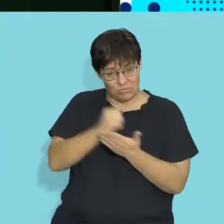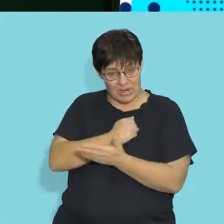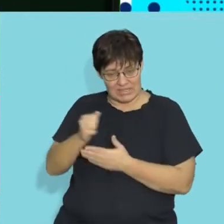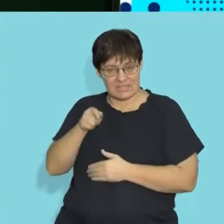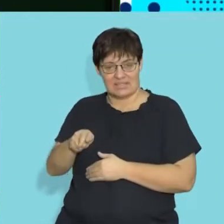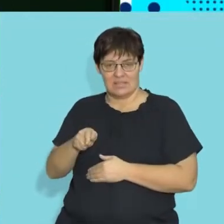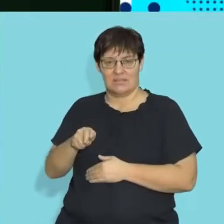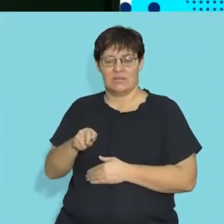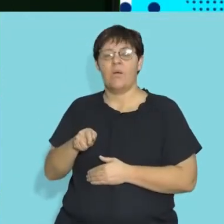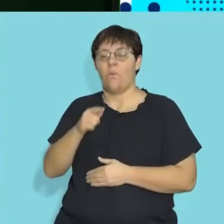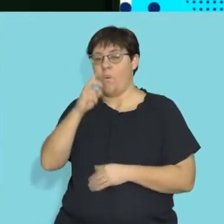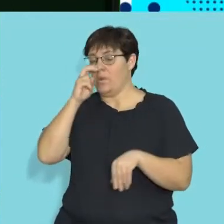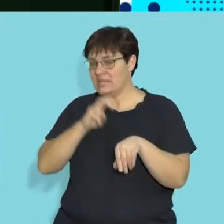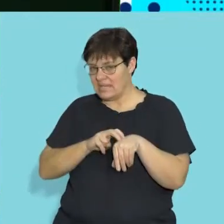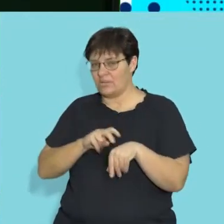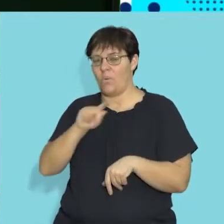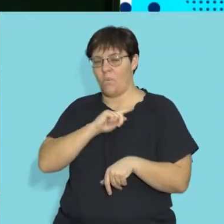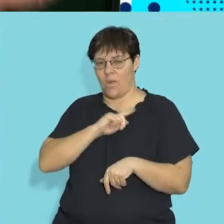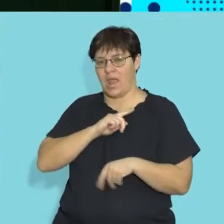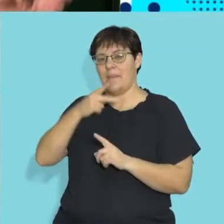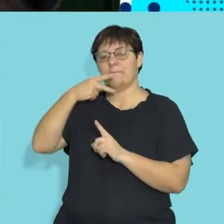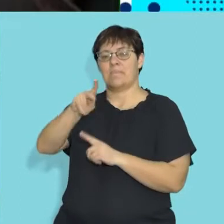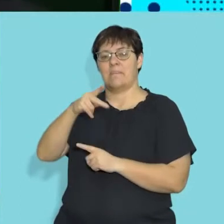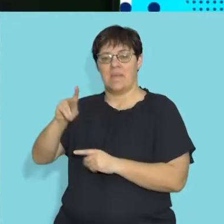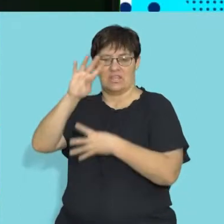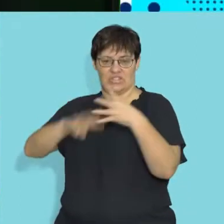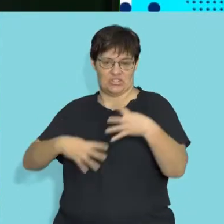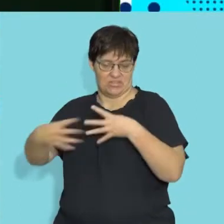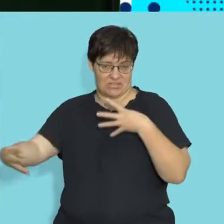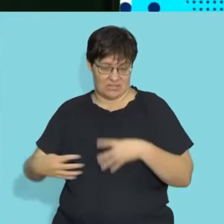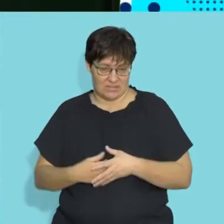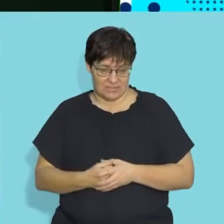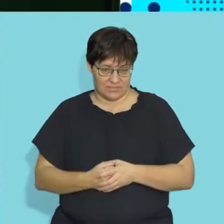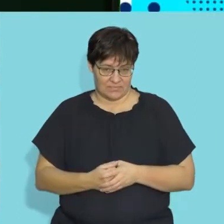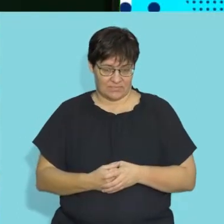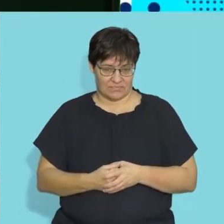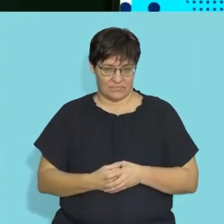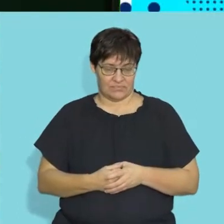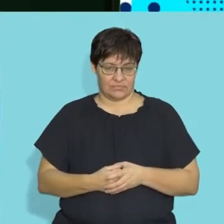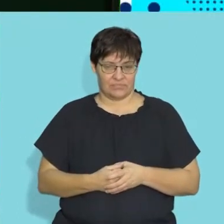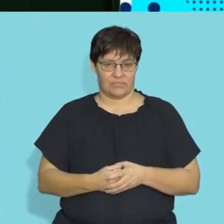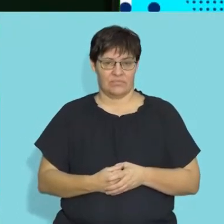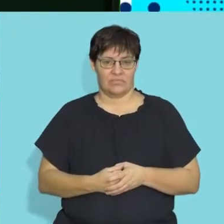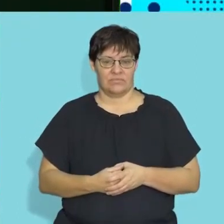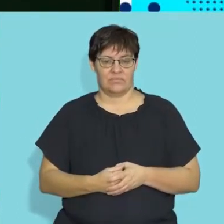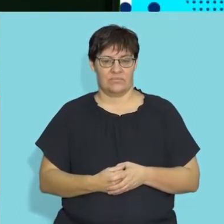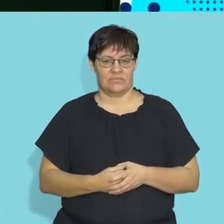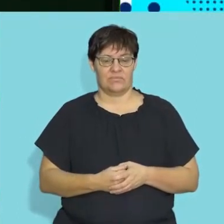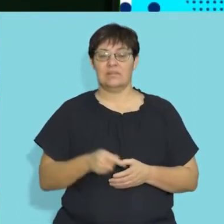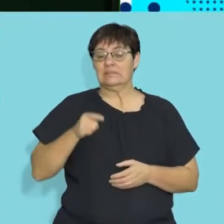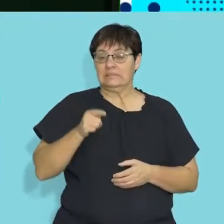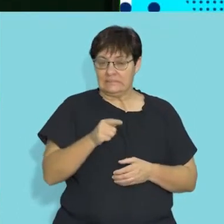credit component that you need for your creditors' payments schedule. Right? Okay, in other